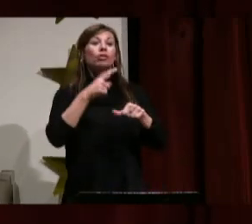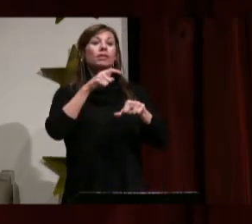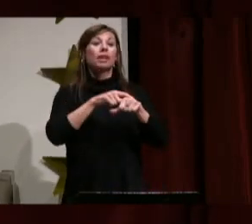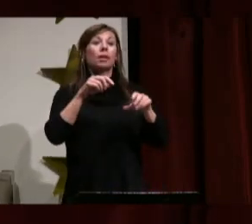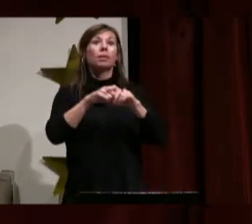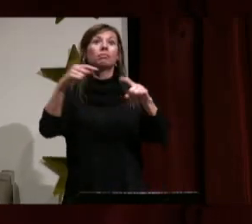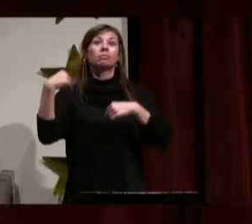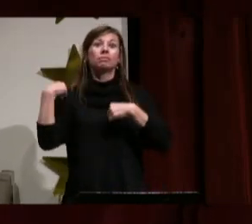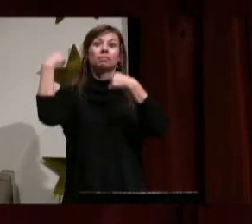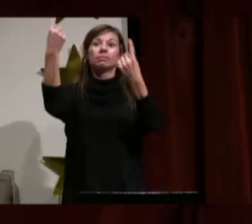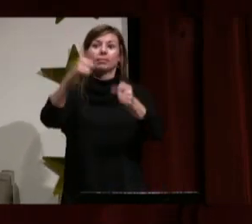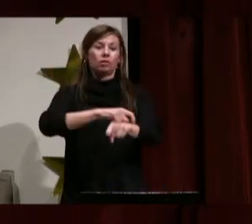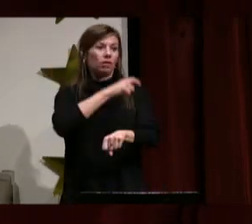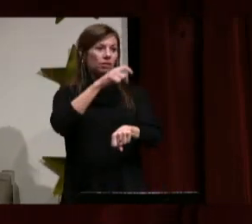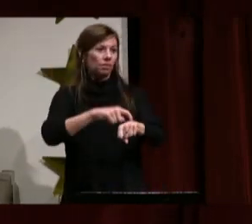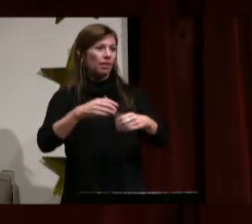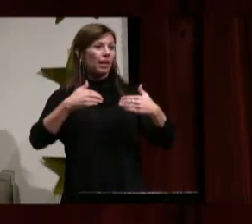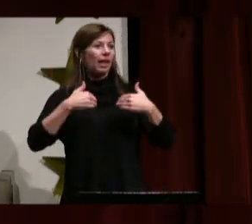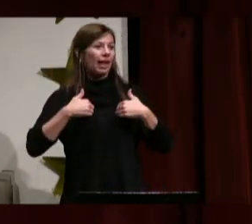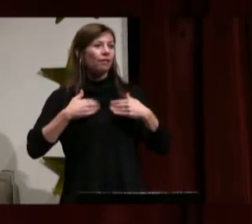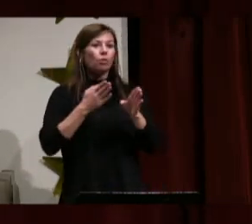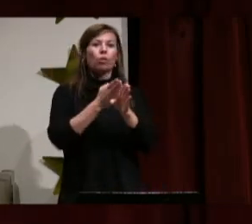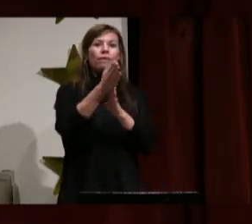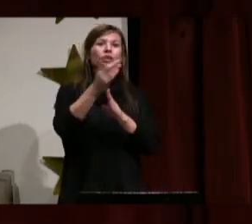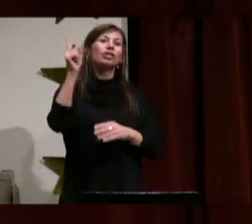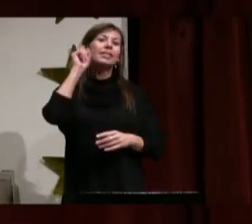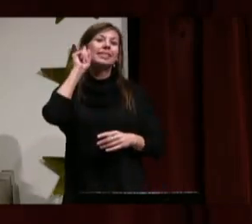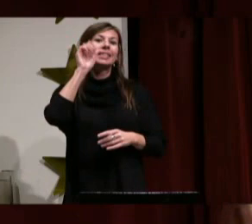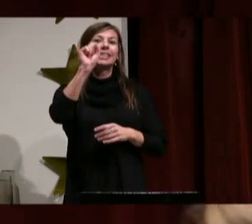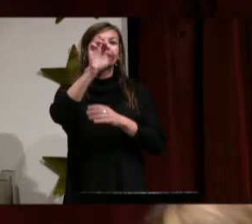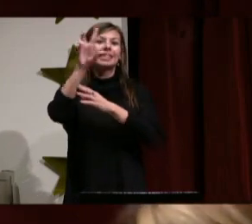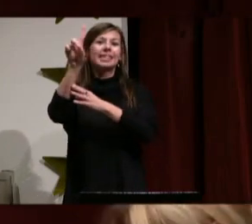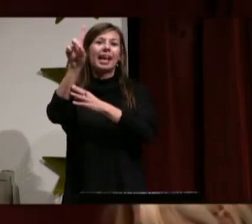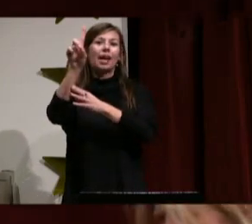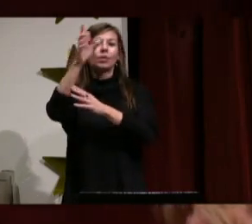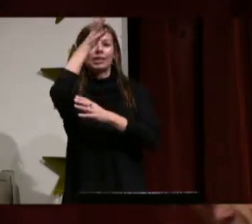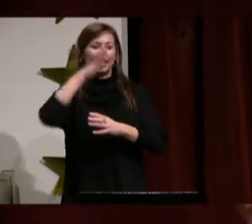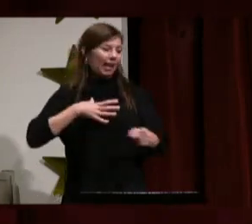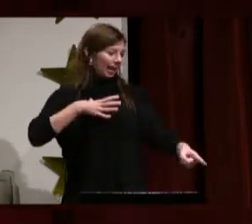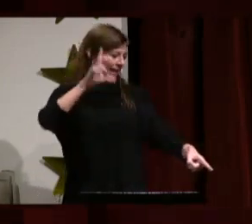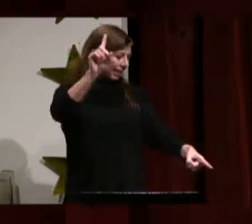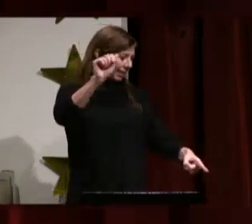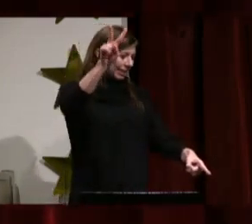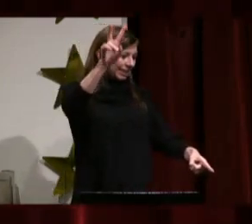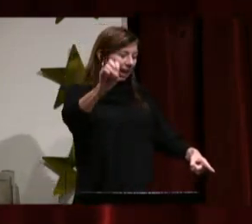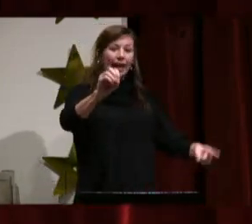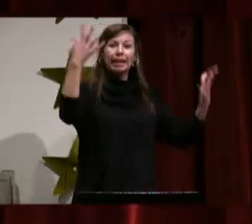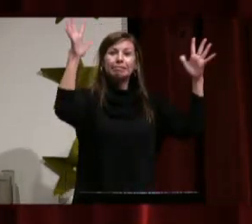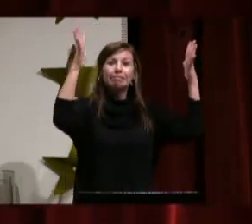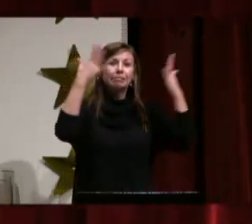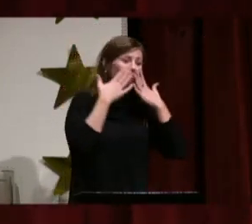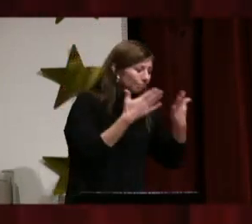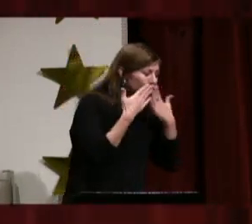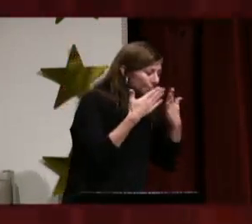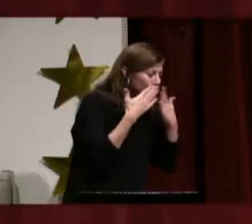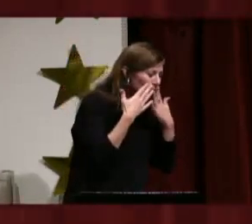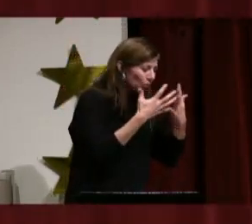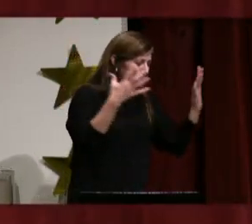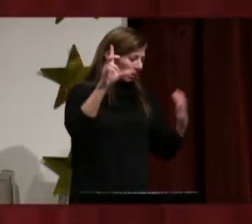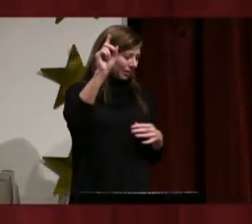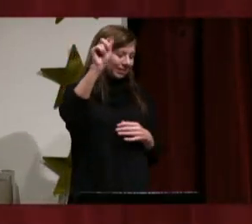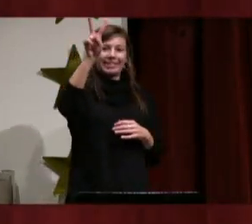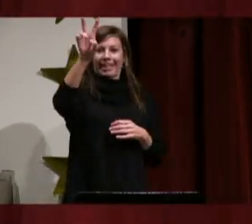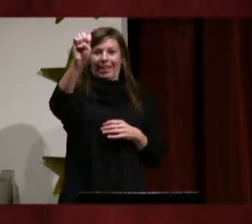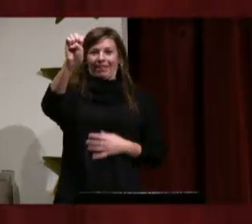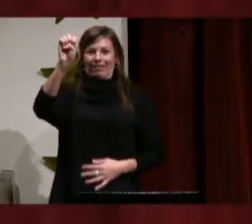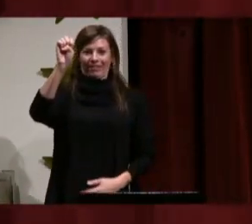long time, I have a professional sound guy tonight. Dave, thank you so much. It is